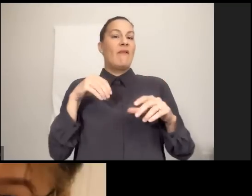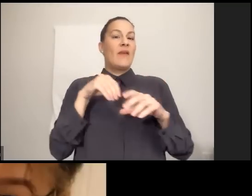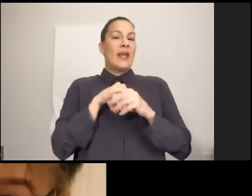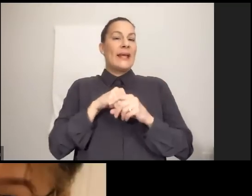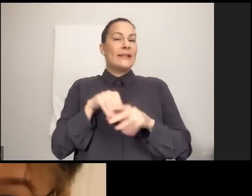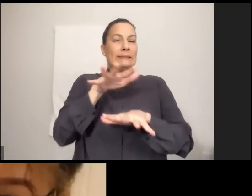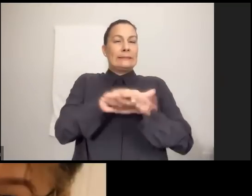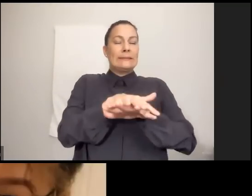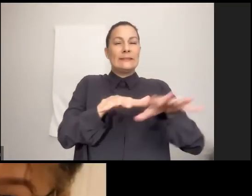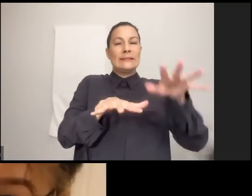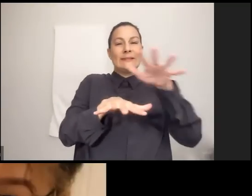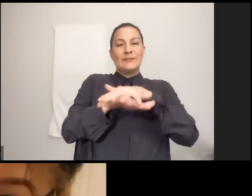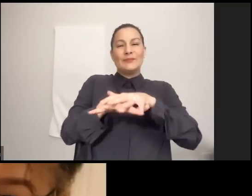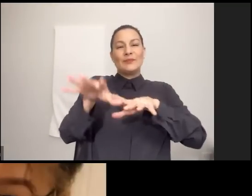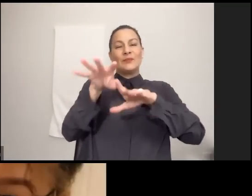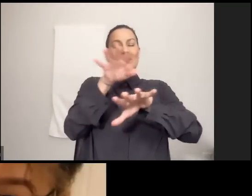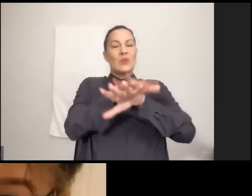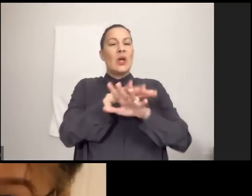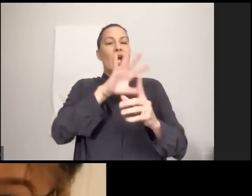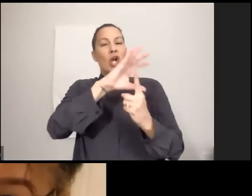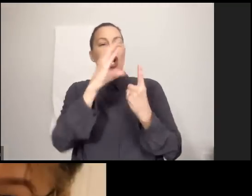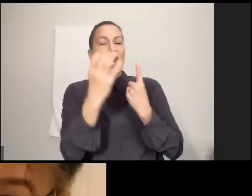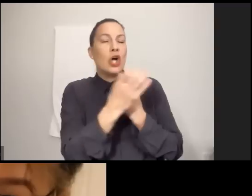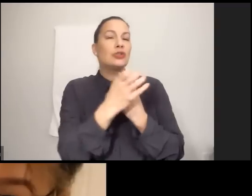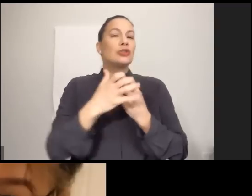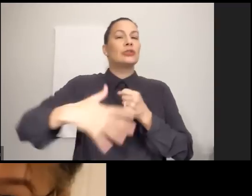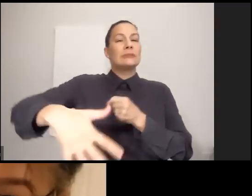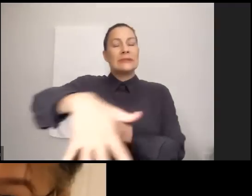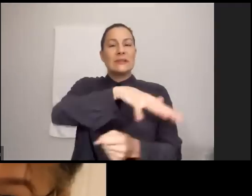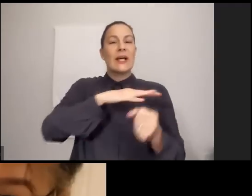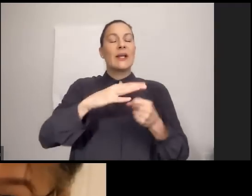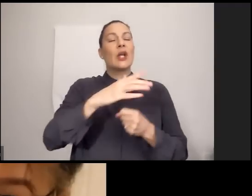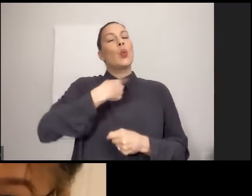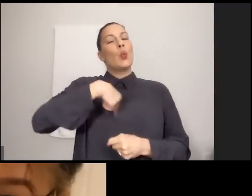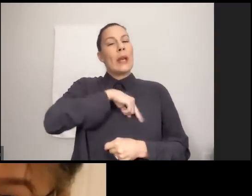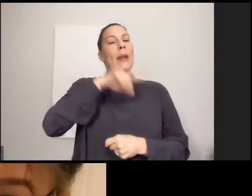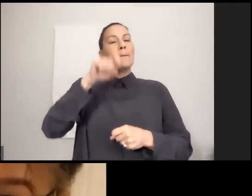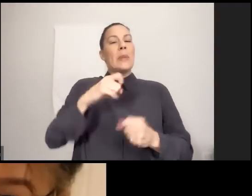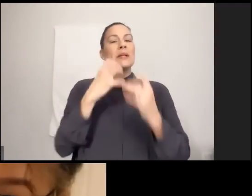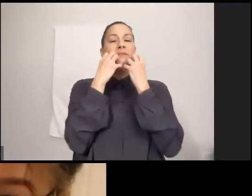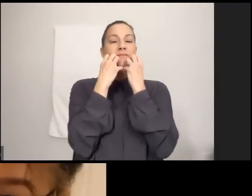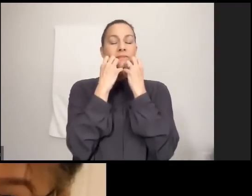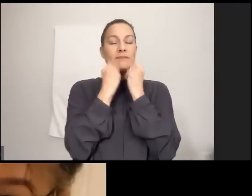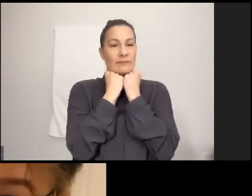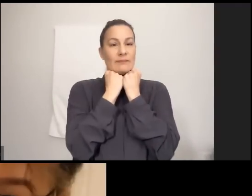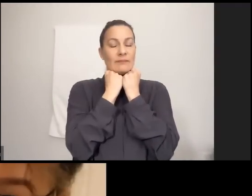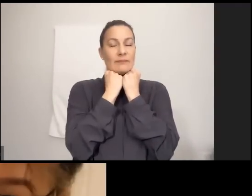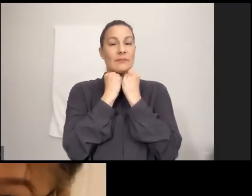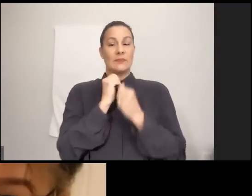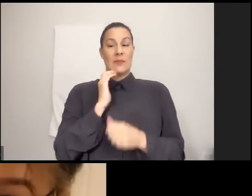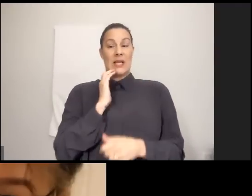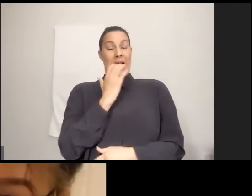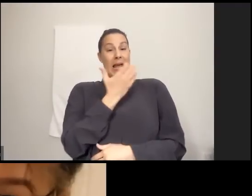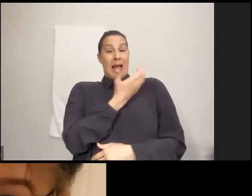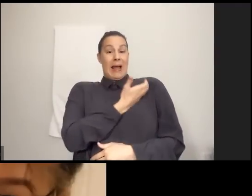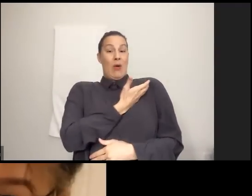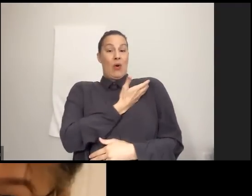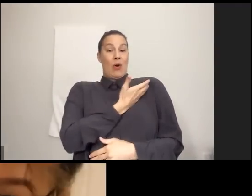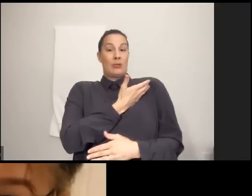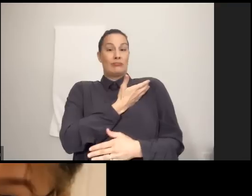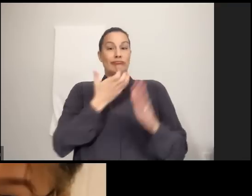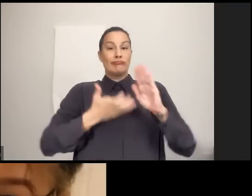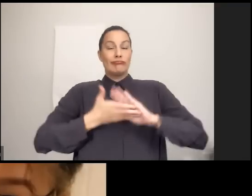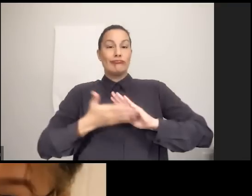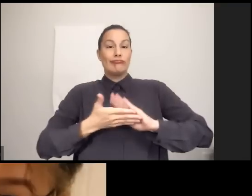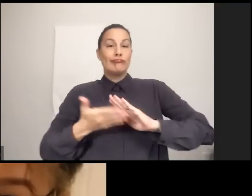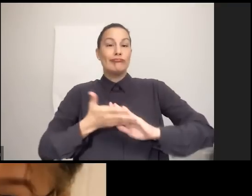we should embrace it. Our vibrant and often explosive creative organizing history is often